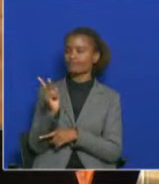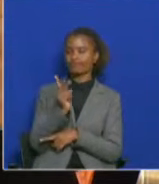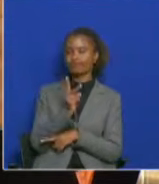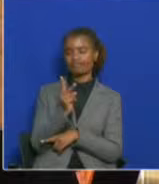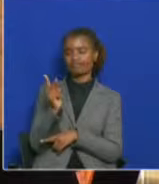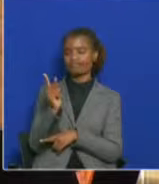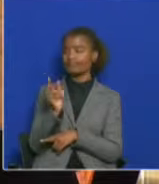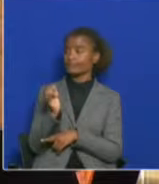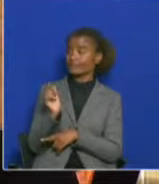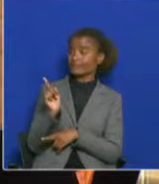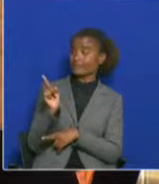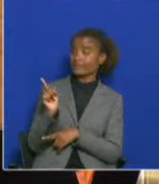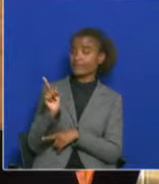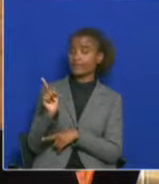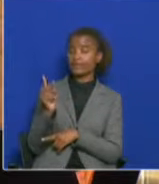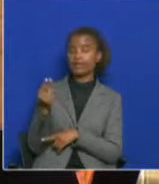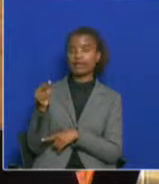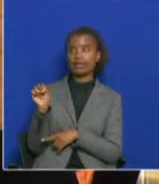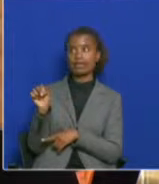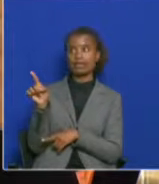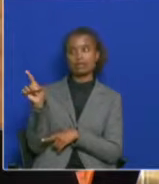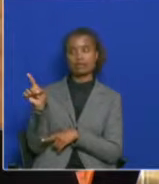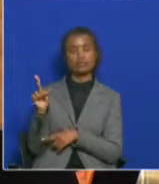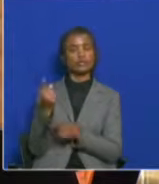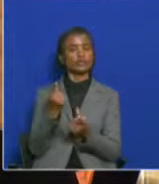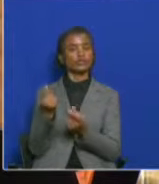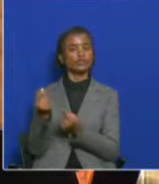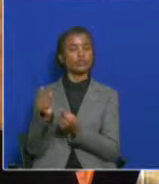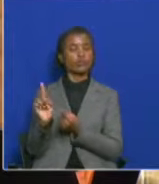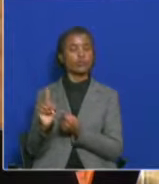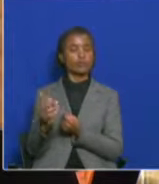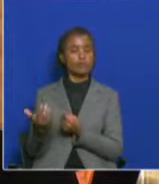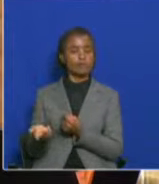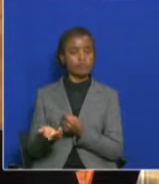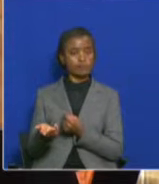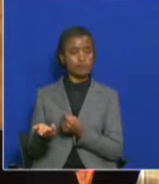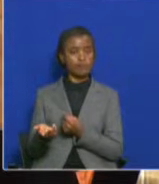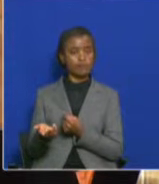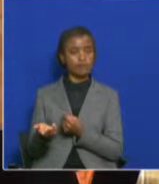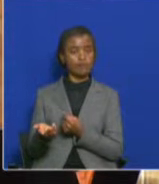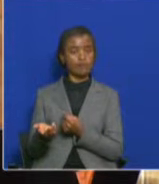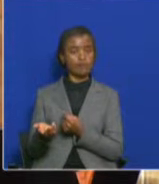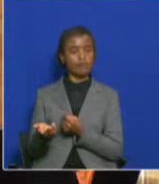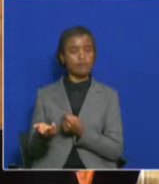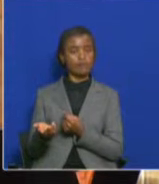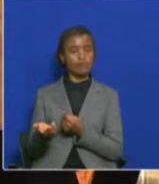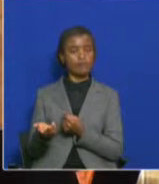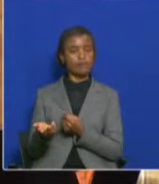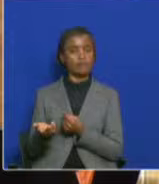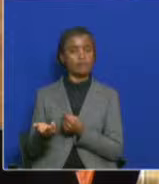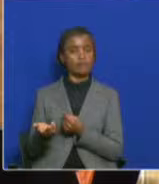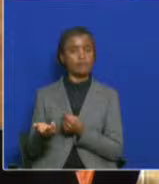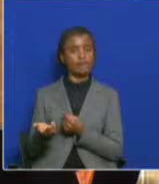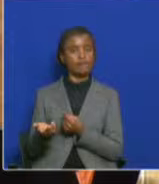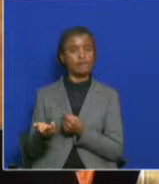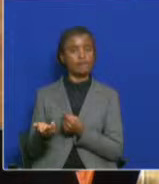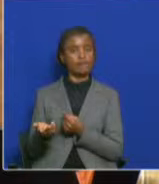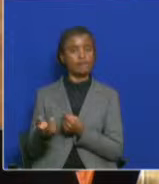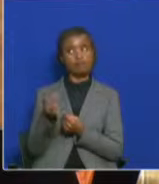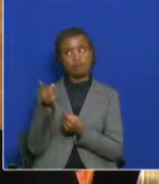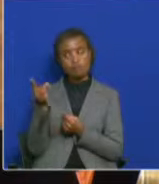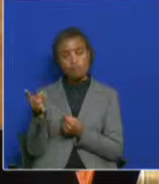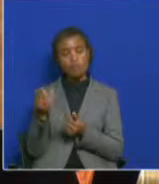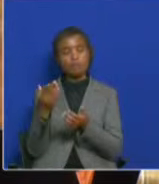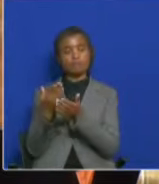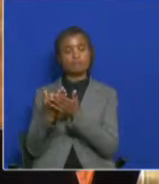allowed himself, if I can put it at the lowest bar, to be used for access to